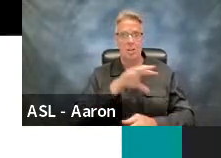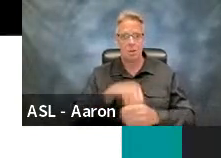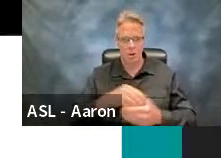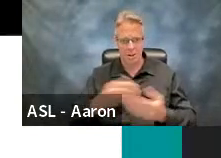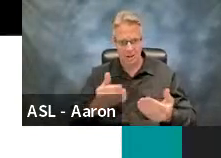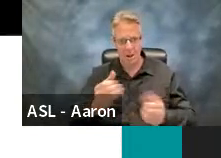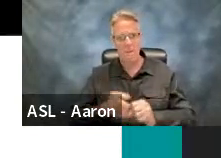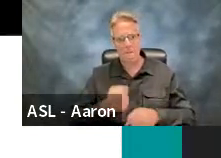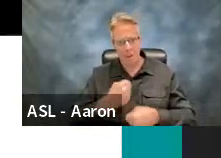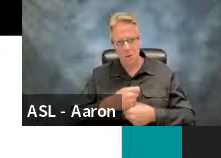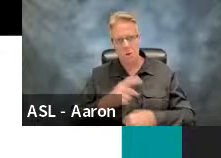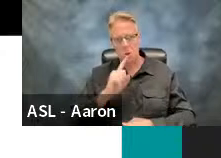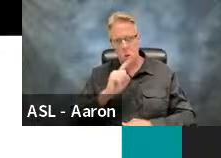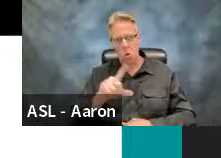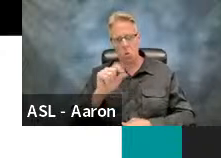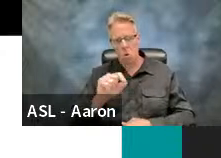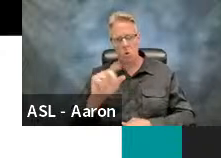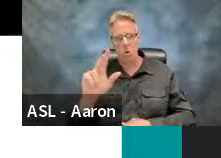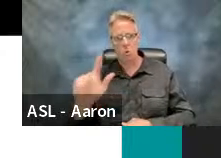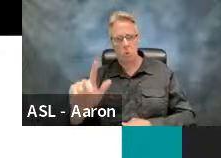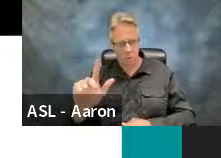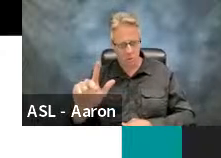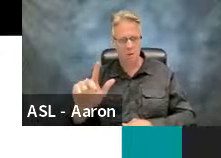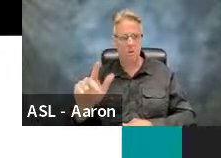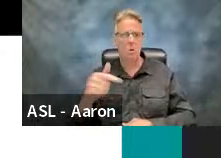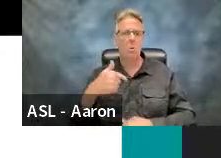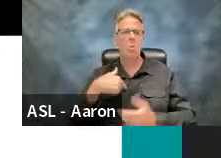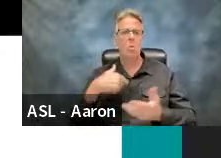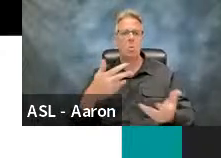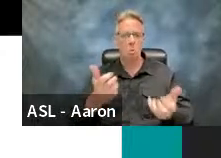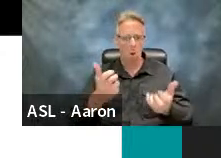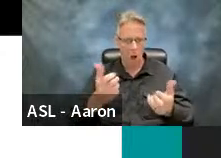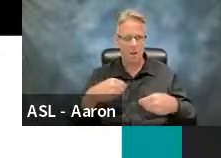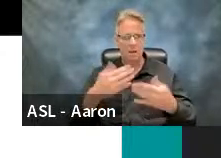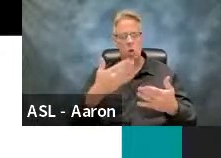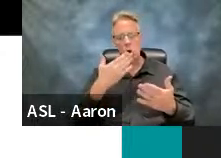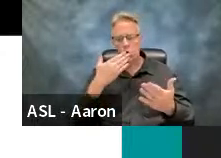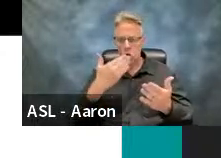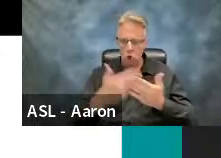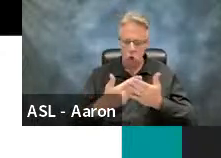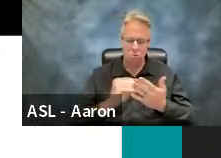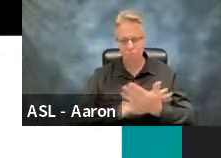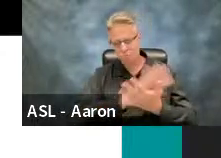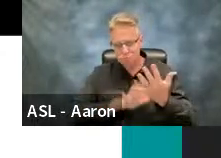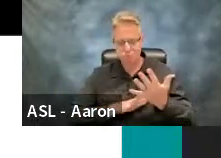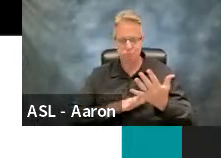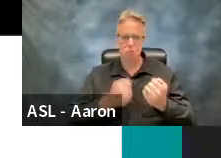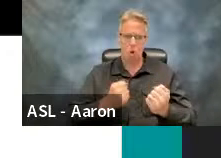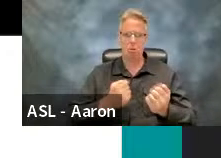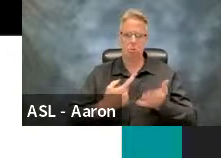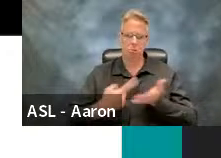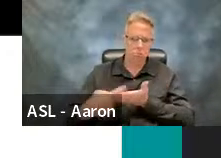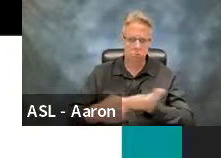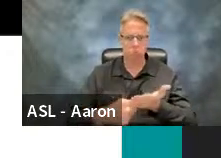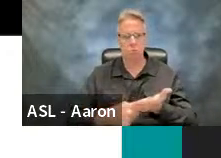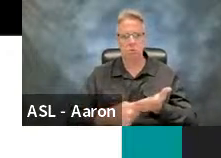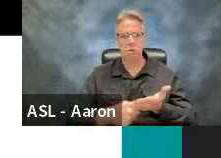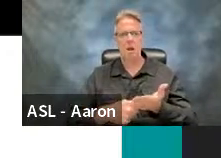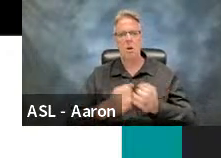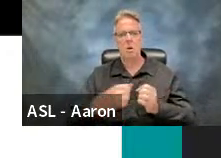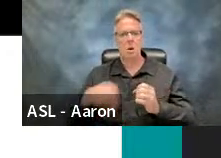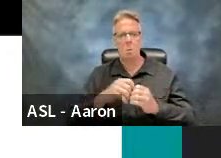sure that 2023 we bring to you guys a robust slate of topics to discuss and weigh in